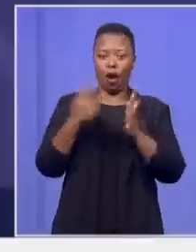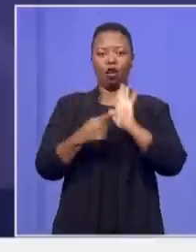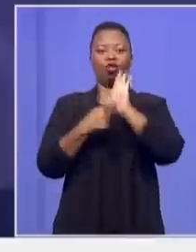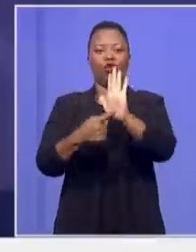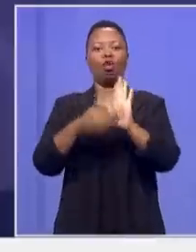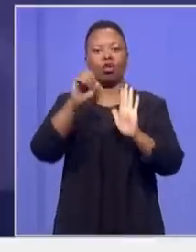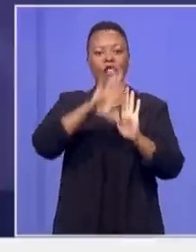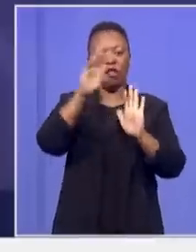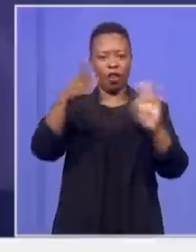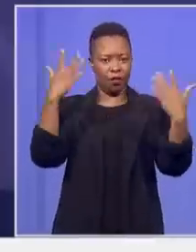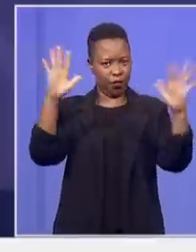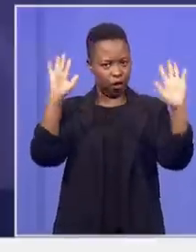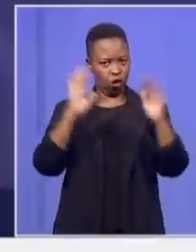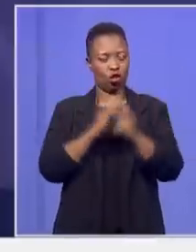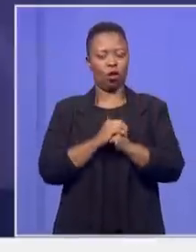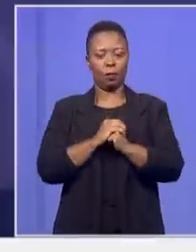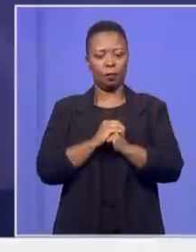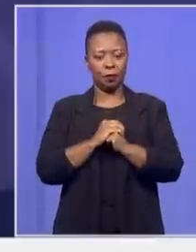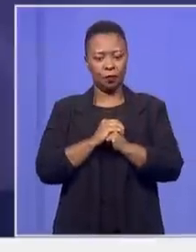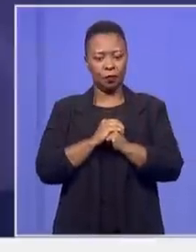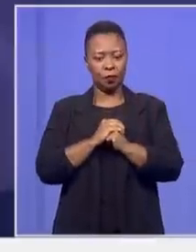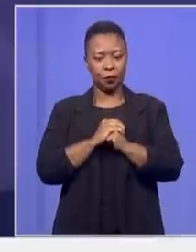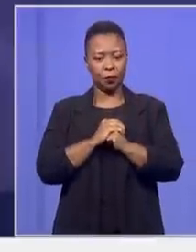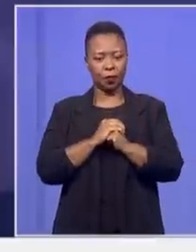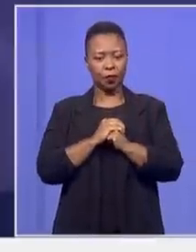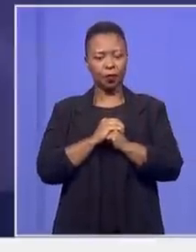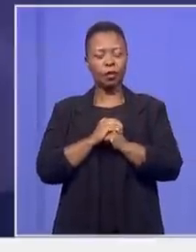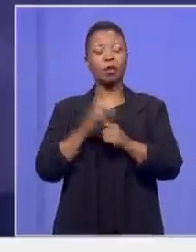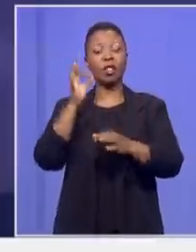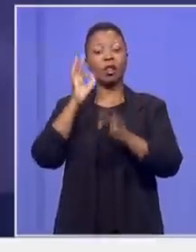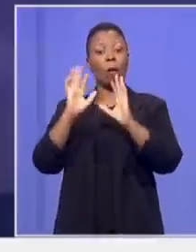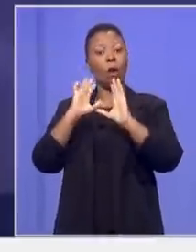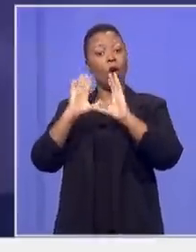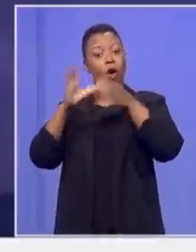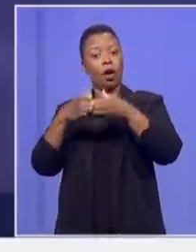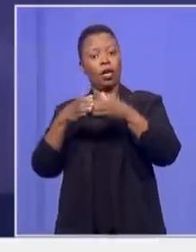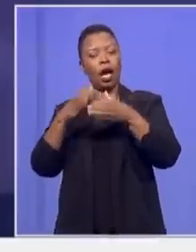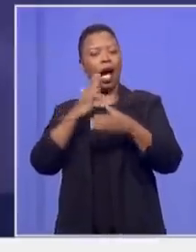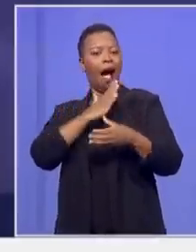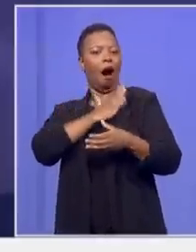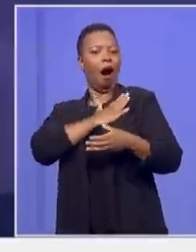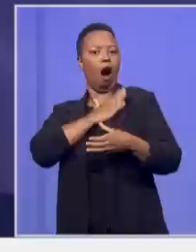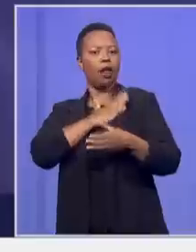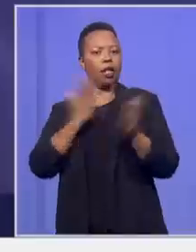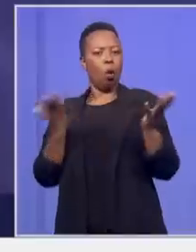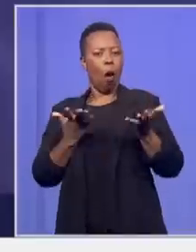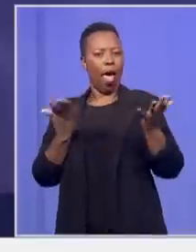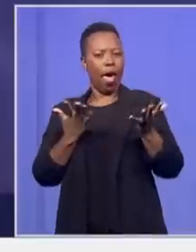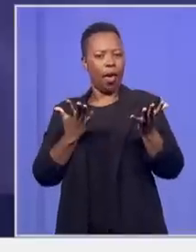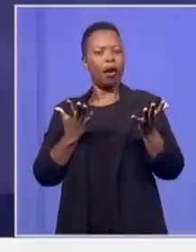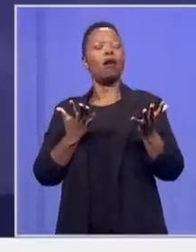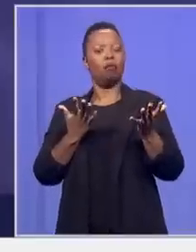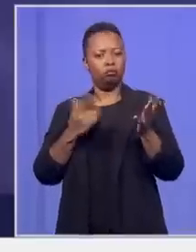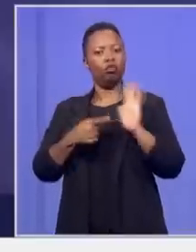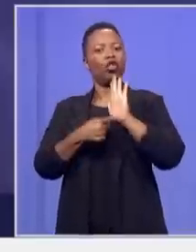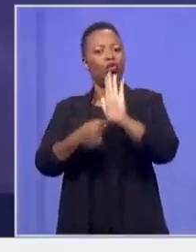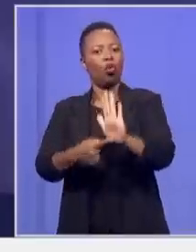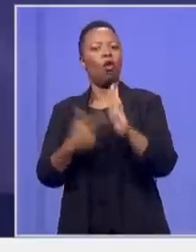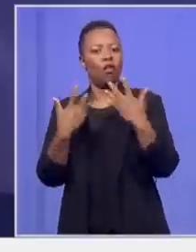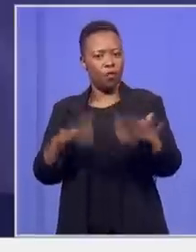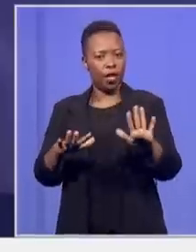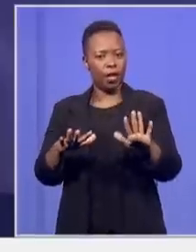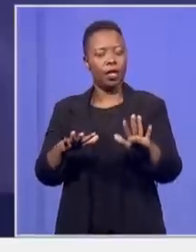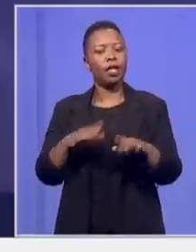You have shown the parties where our party's heart lies, And I tell you, colleagues, people will